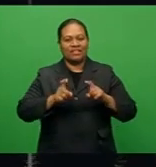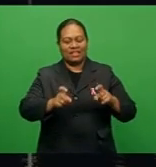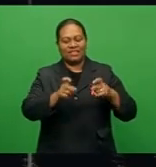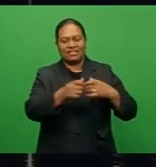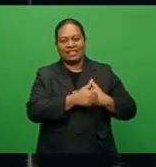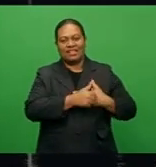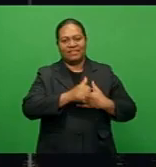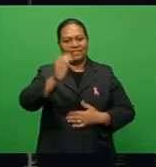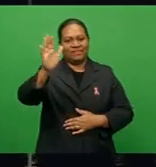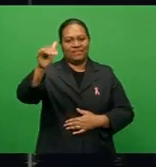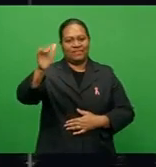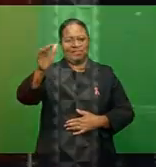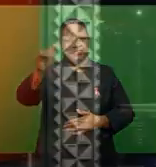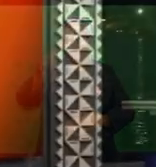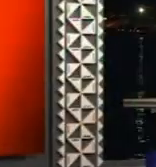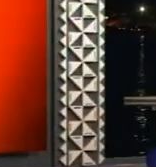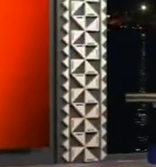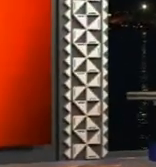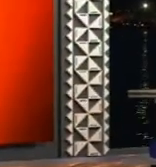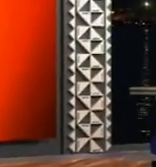safe. Bye for now.